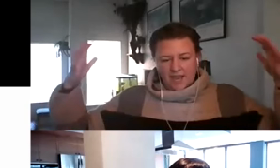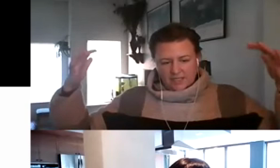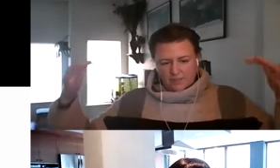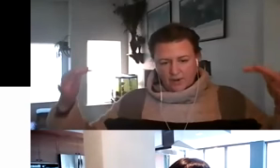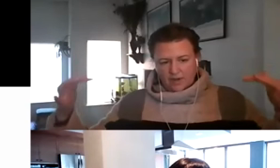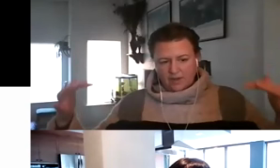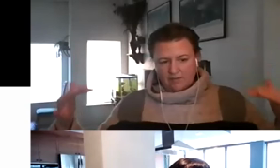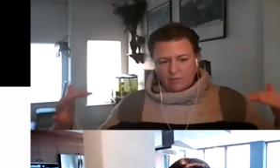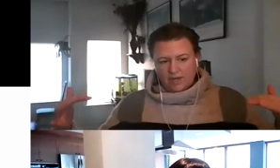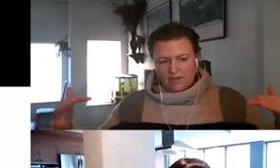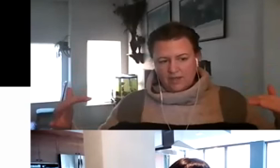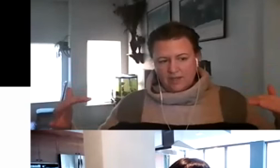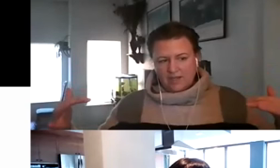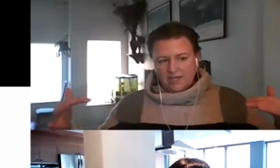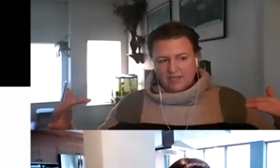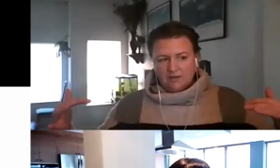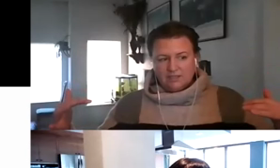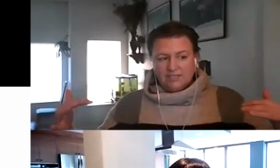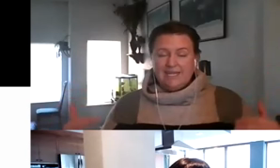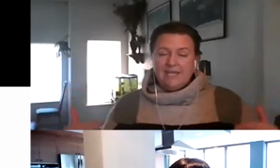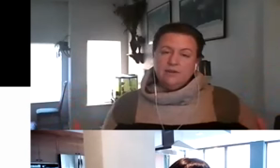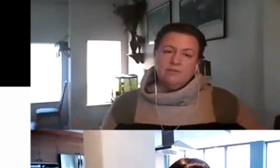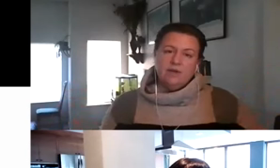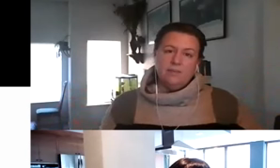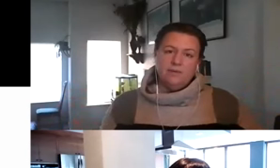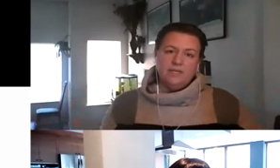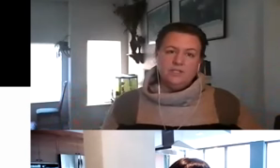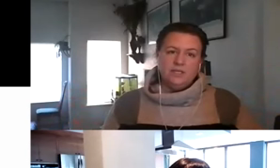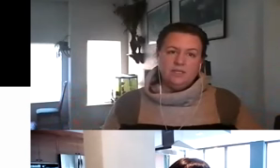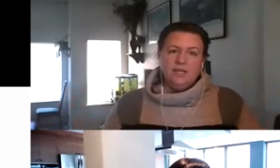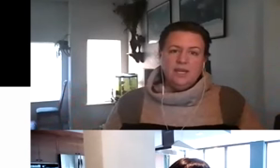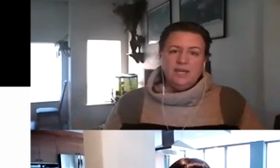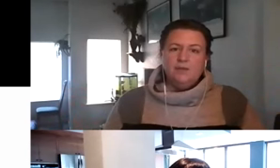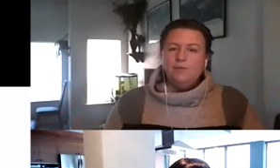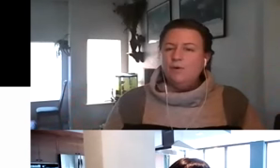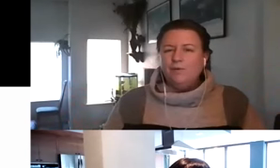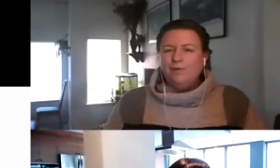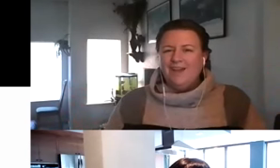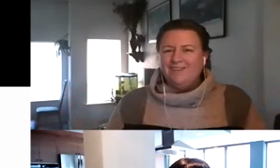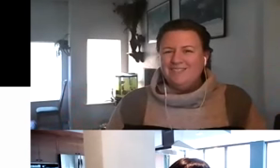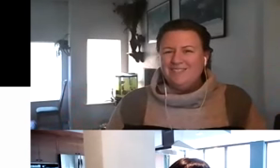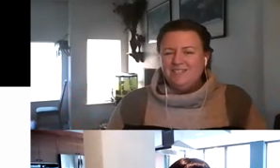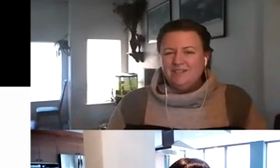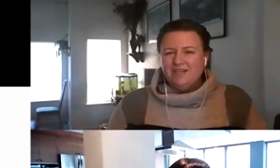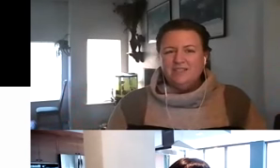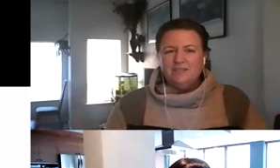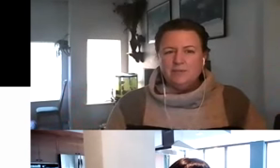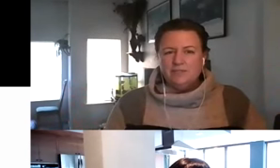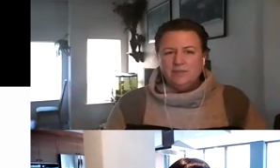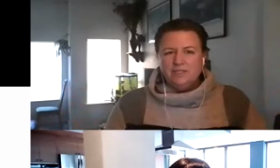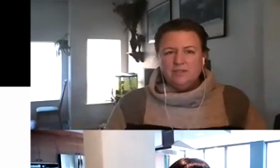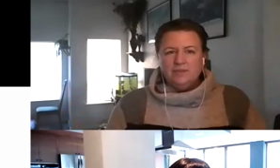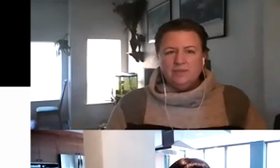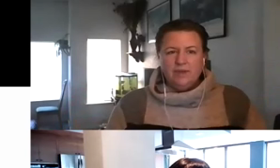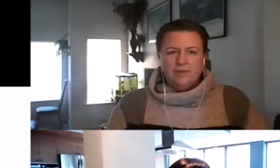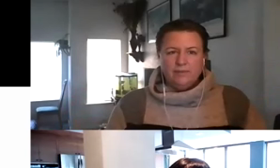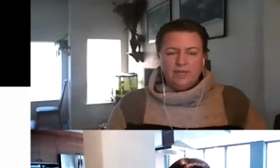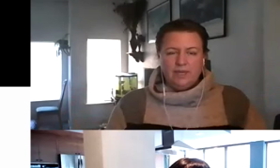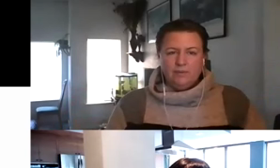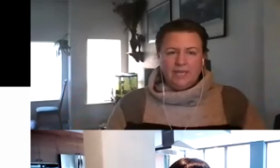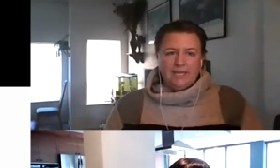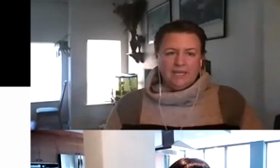and as part of what is our standard of operation, it won't roll out to the customers that we